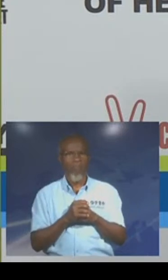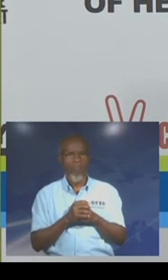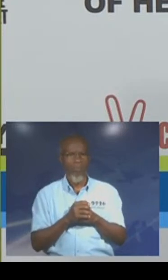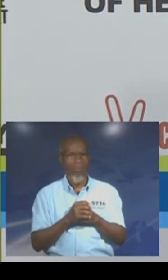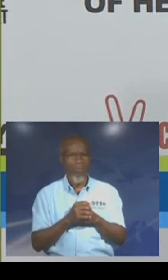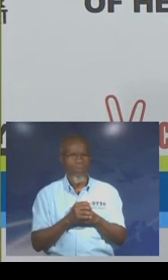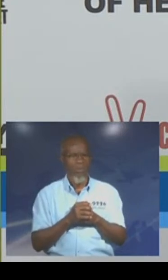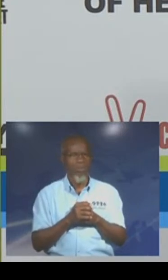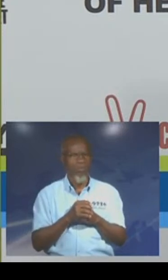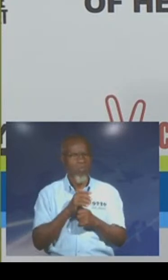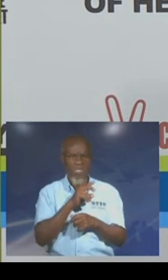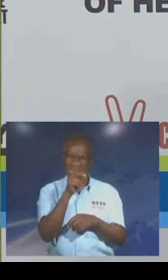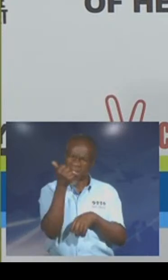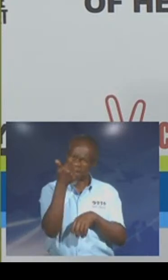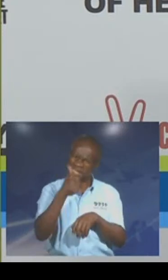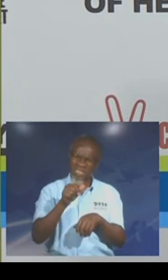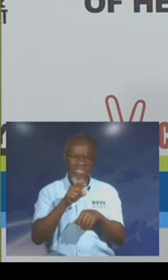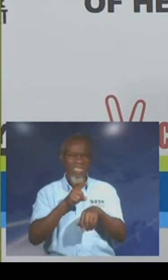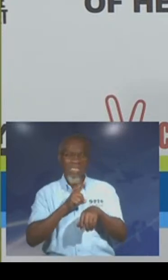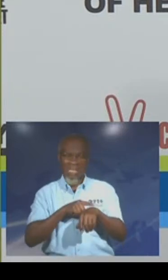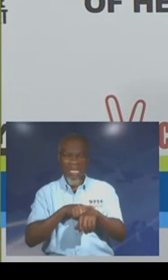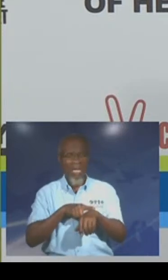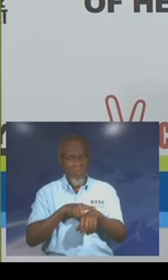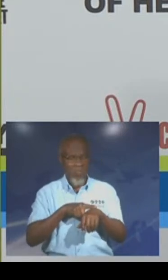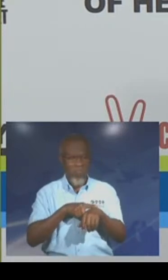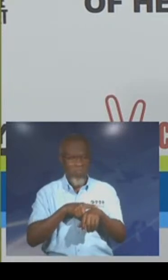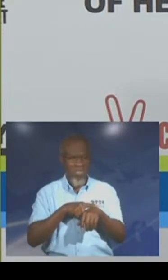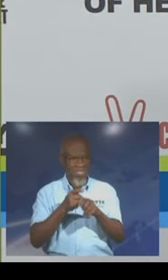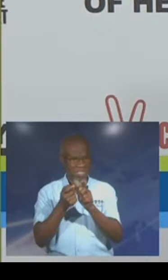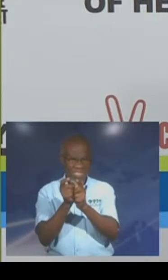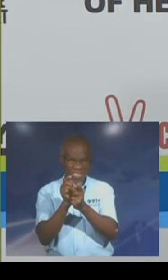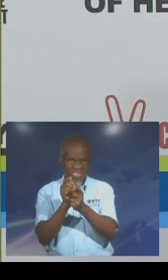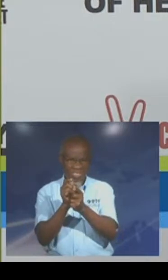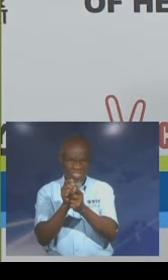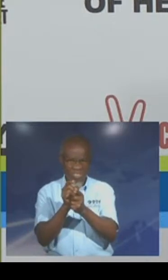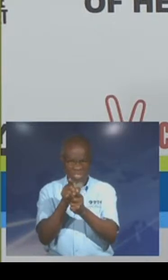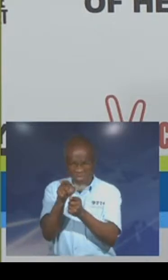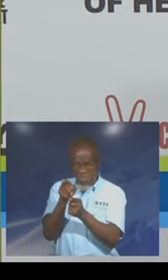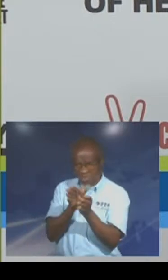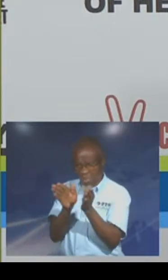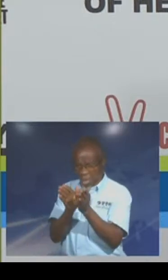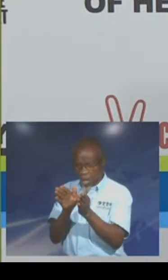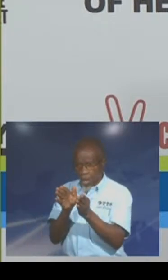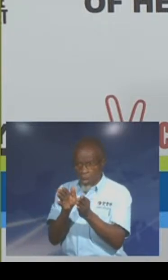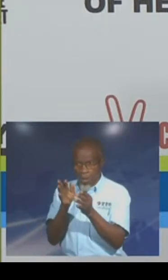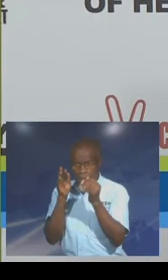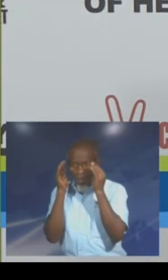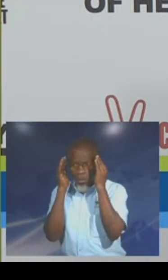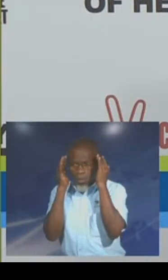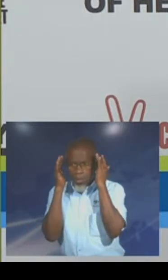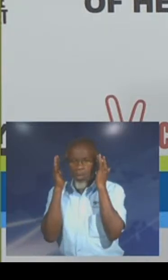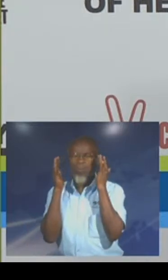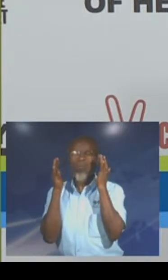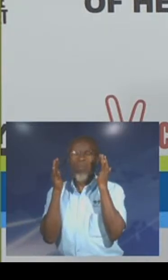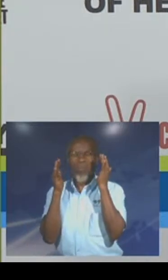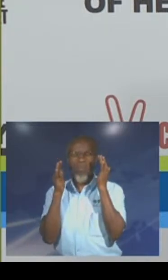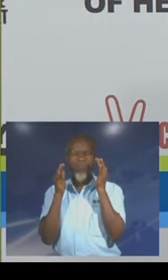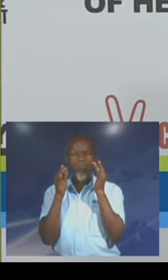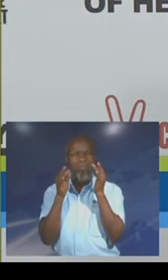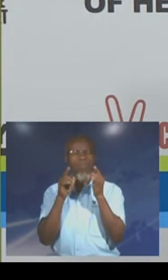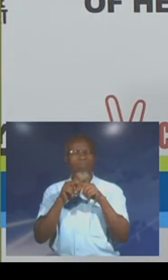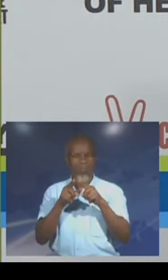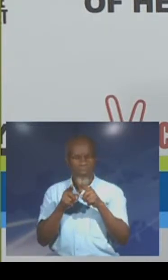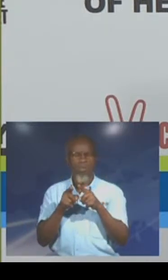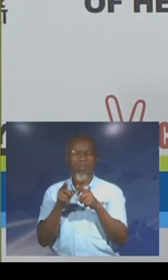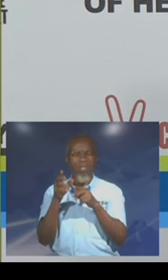a public health restriction. But as I said, it doesn't carry the force of law, but we expect that after 2 years, persons would have learned